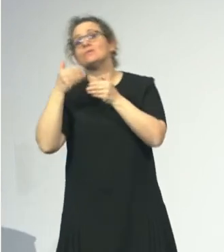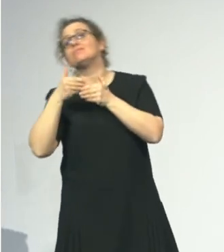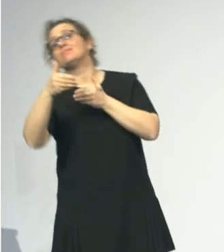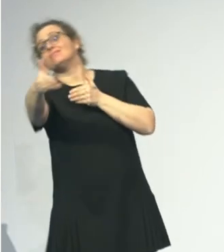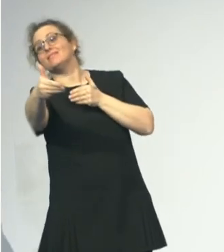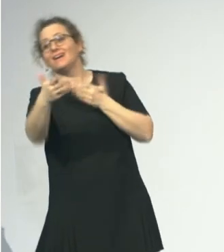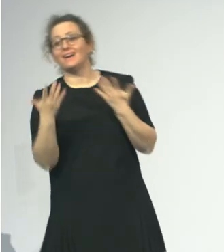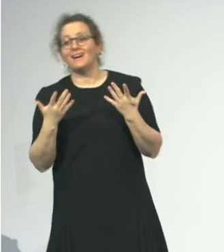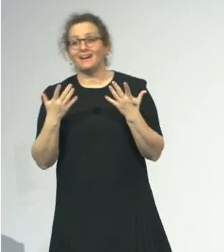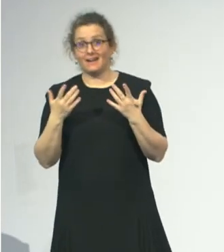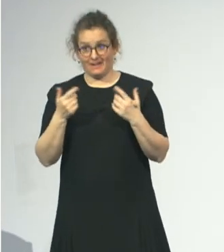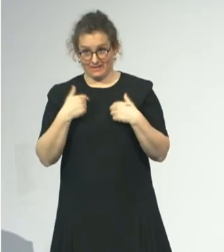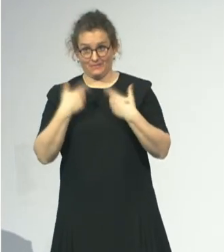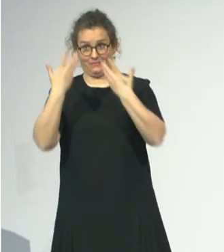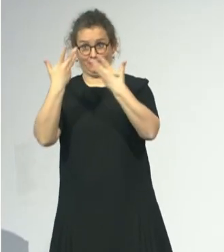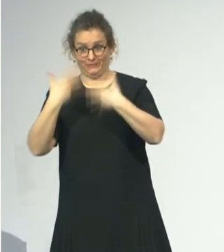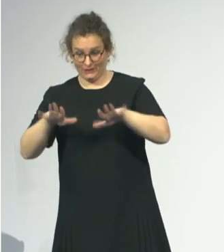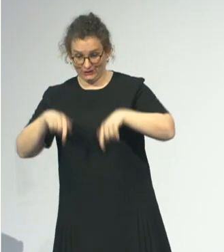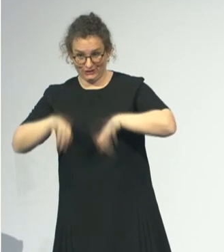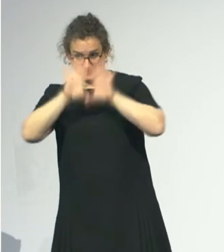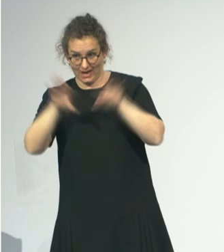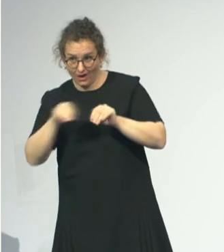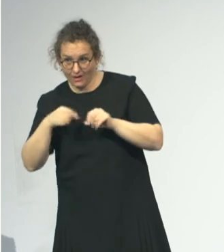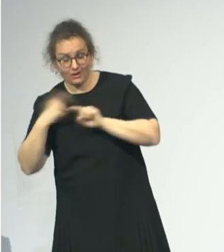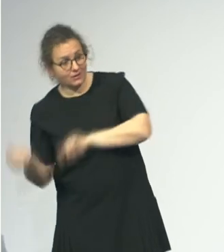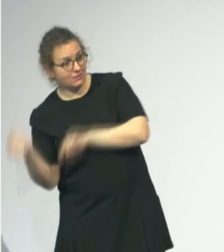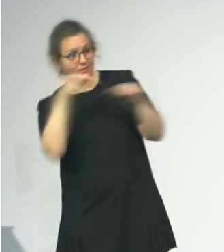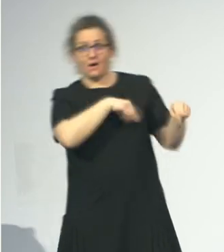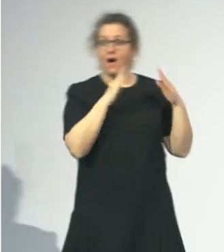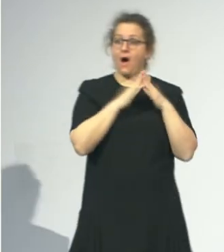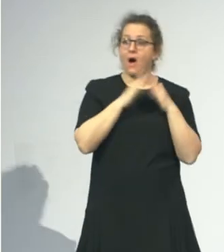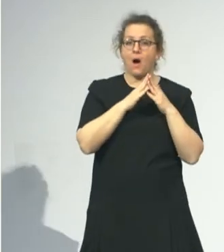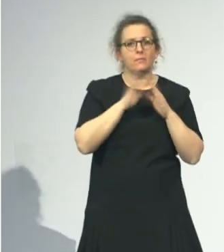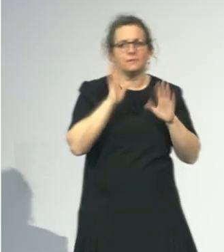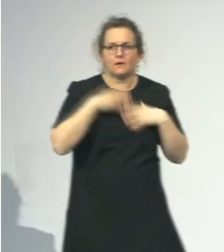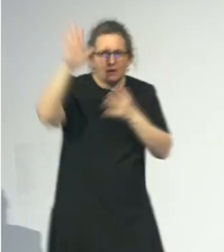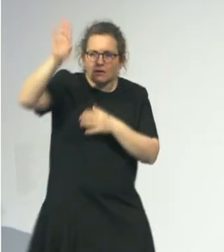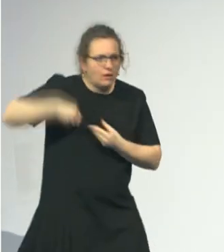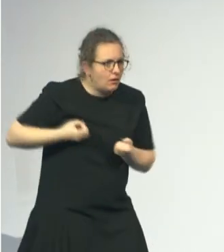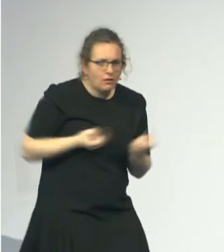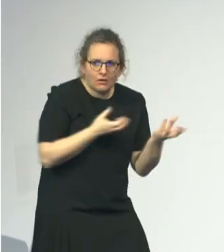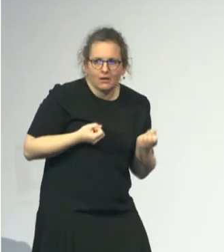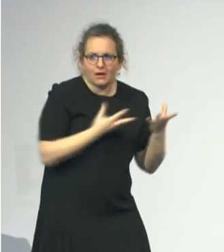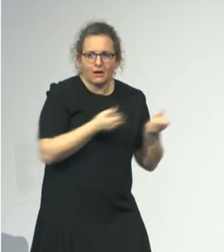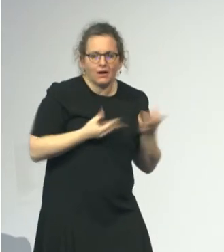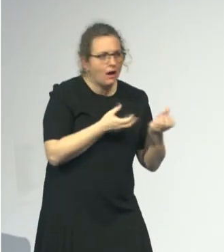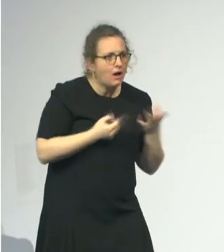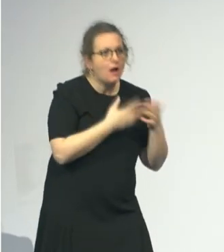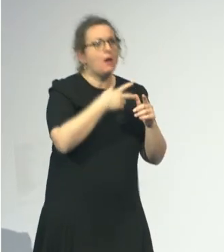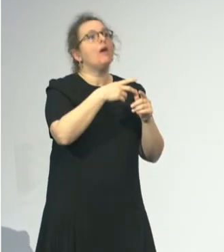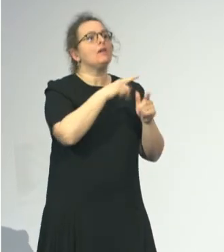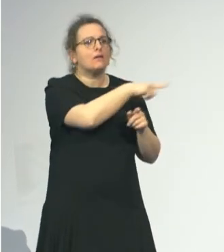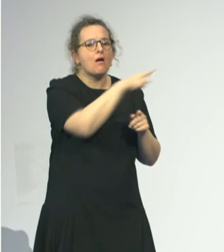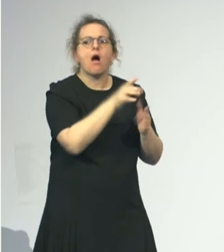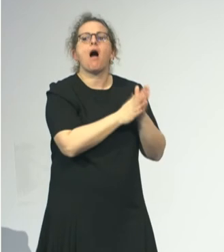now, we always do a very report for all the companies that help us to come here.